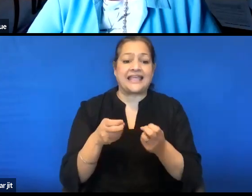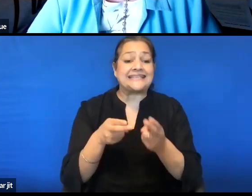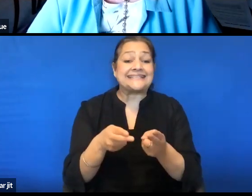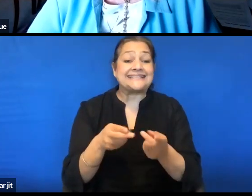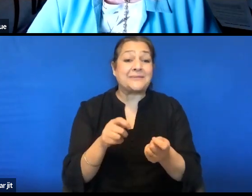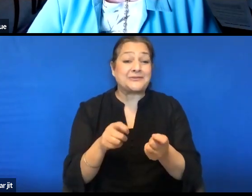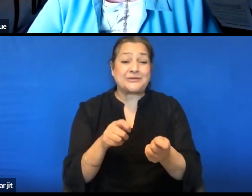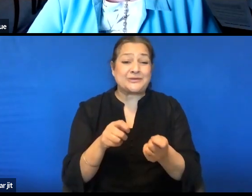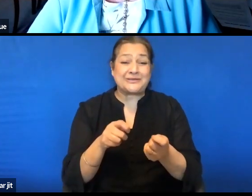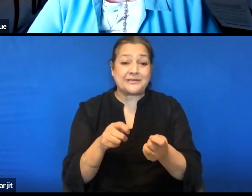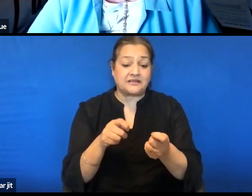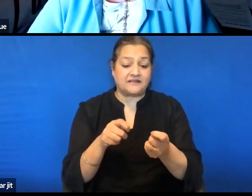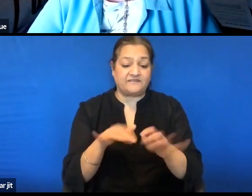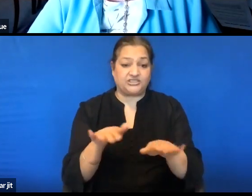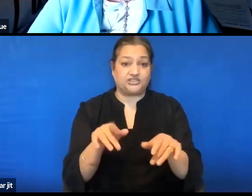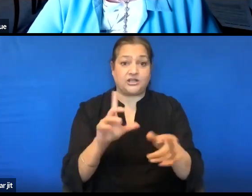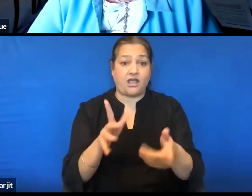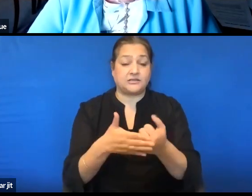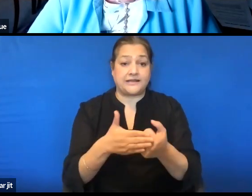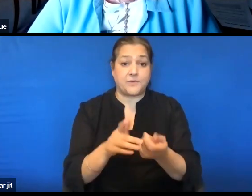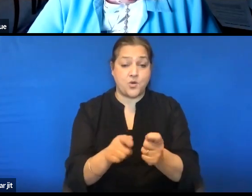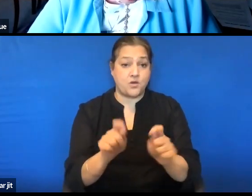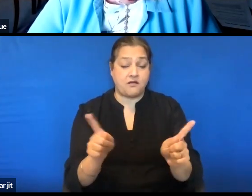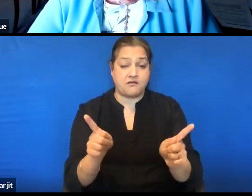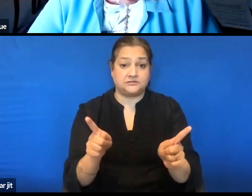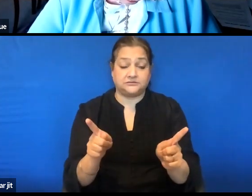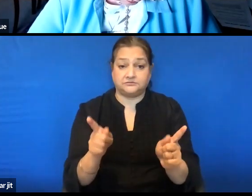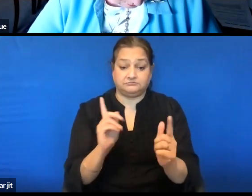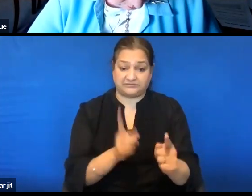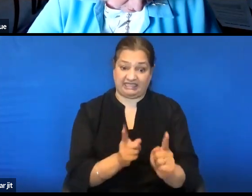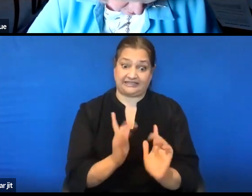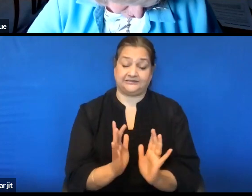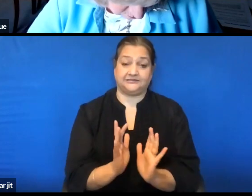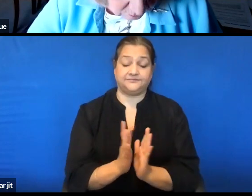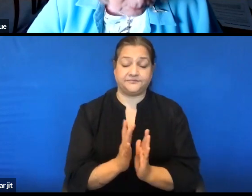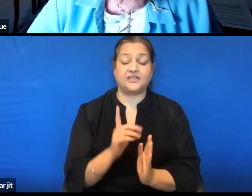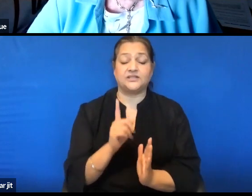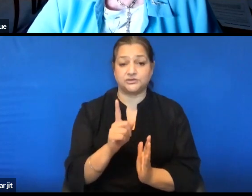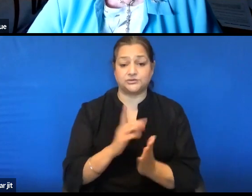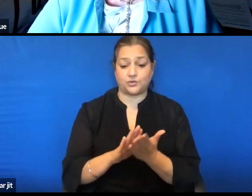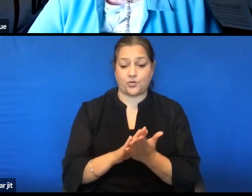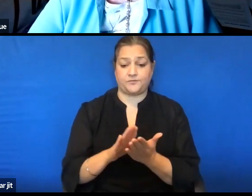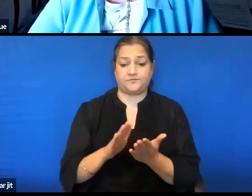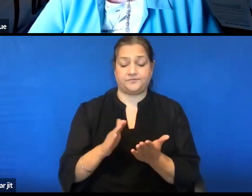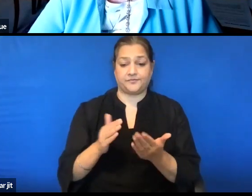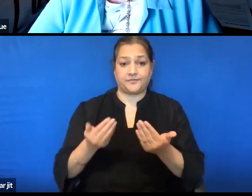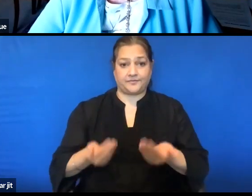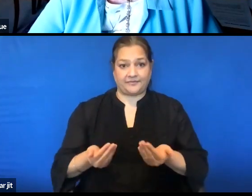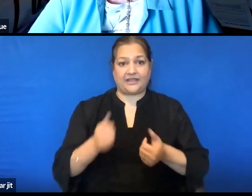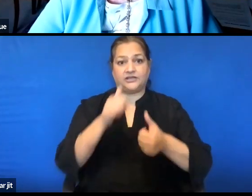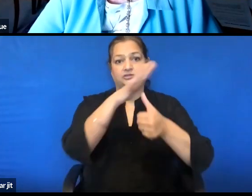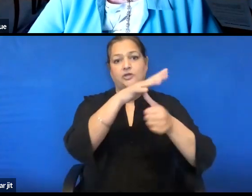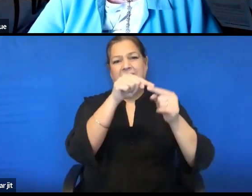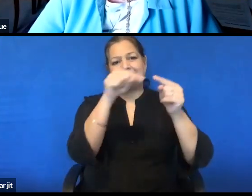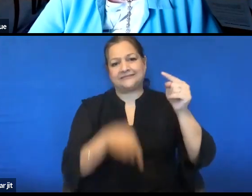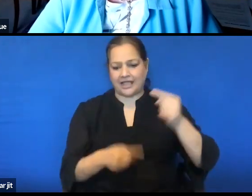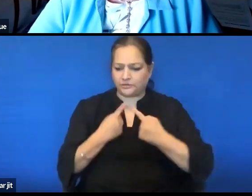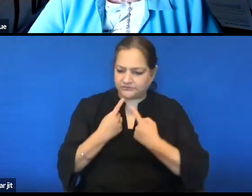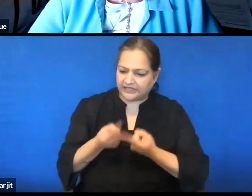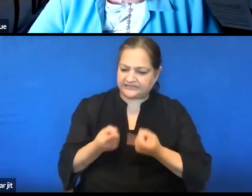anymore. Now, getting from where we are to where we need to be, from this sort of top-down,